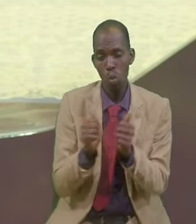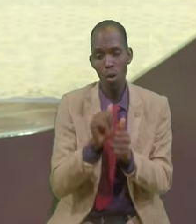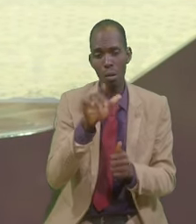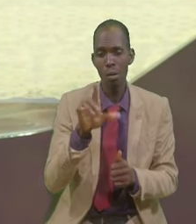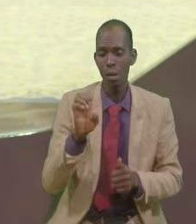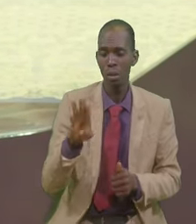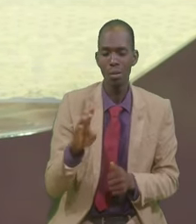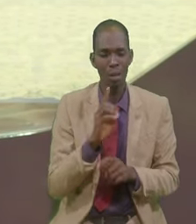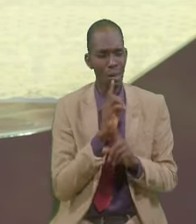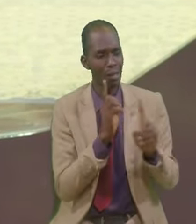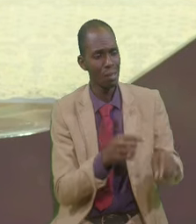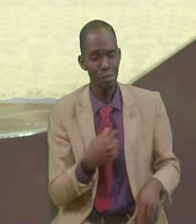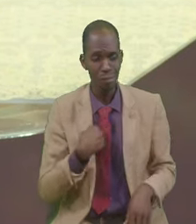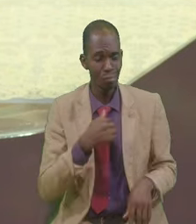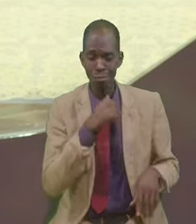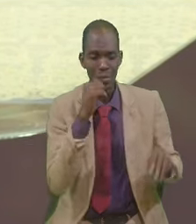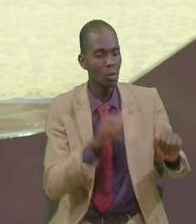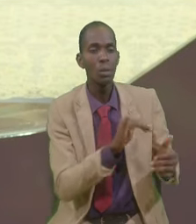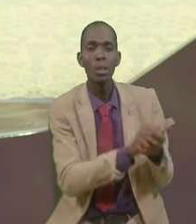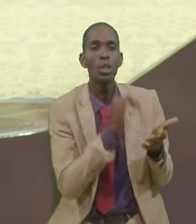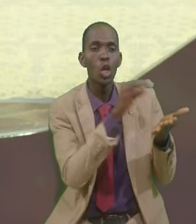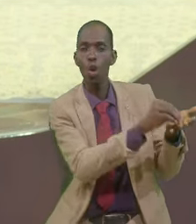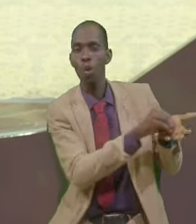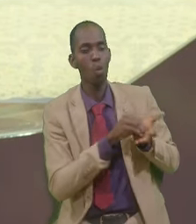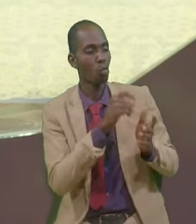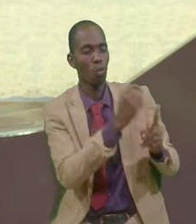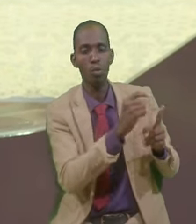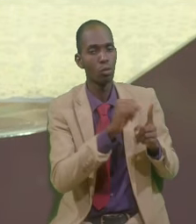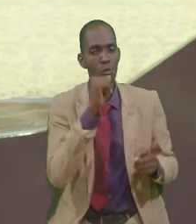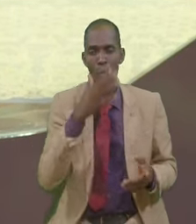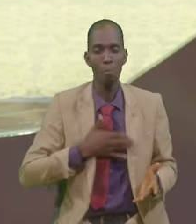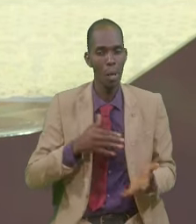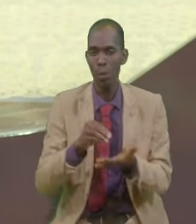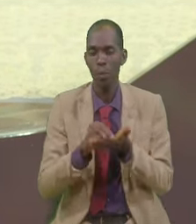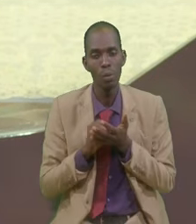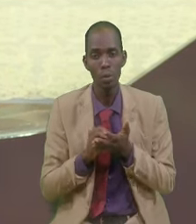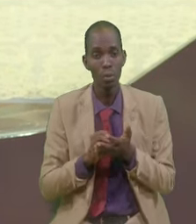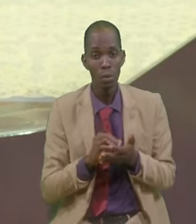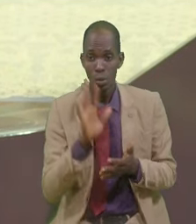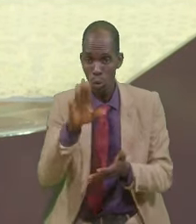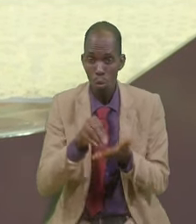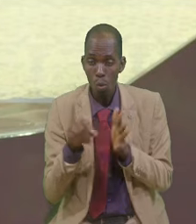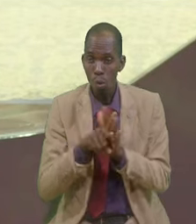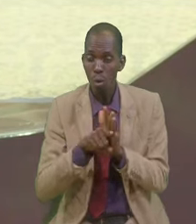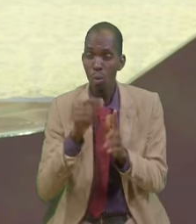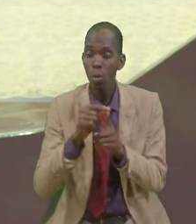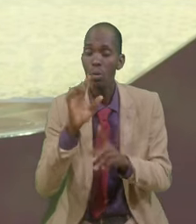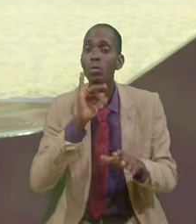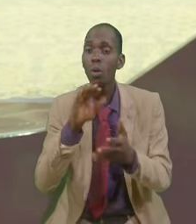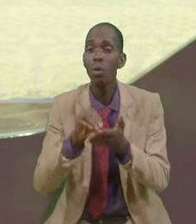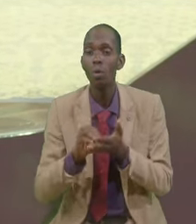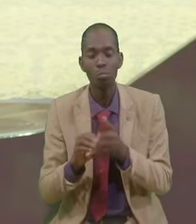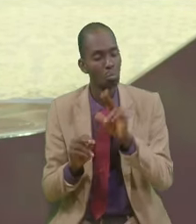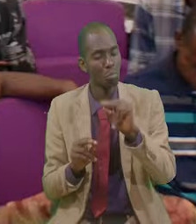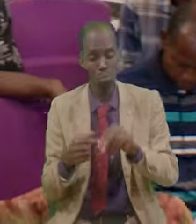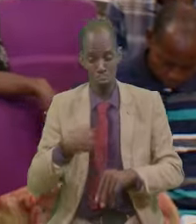not able. That's their confession. That's not my confession. I said, that's not my confession. I